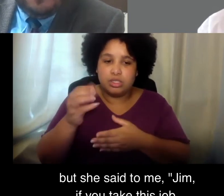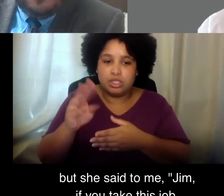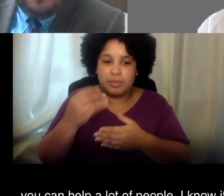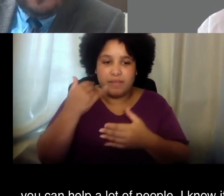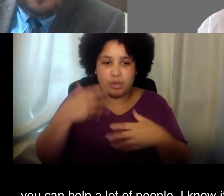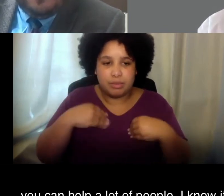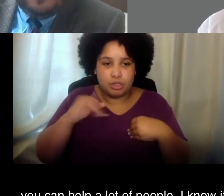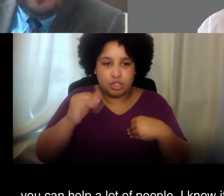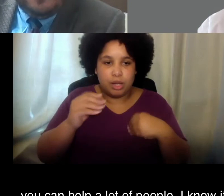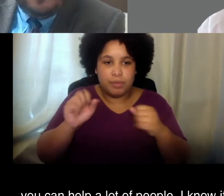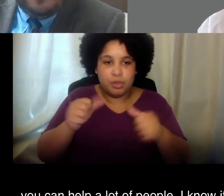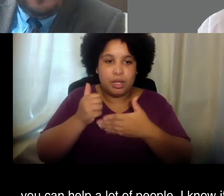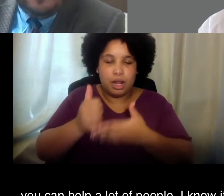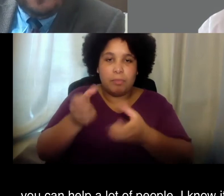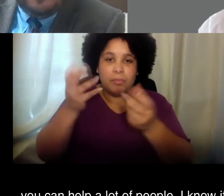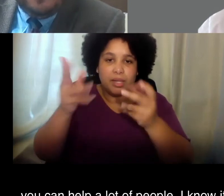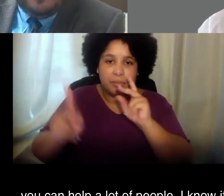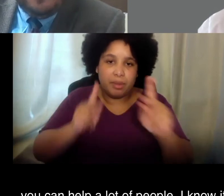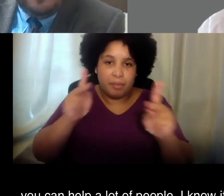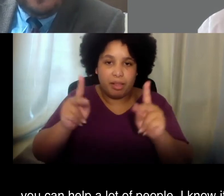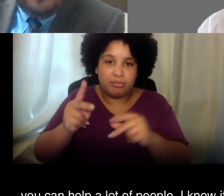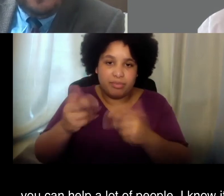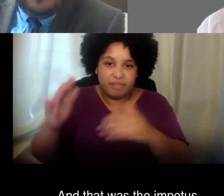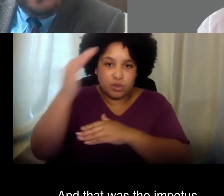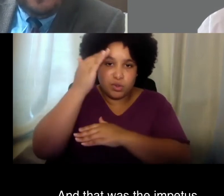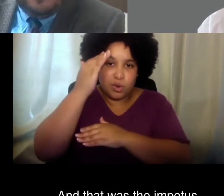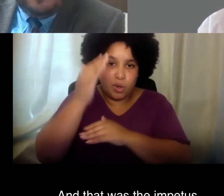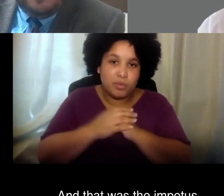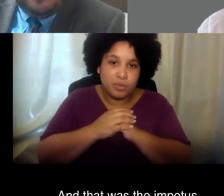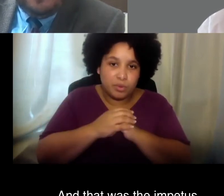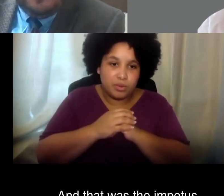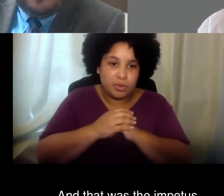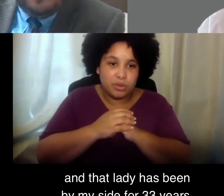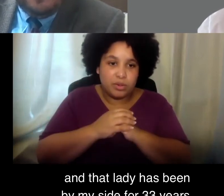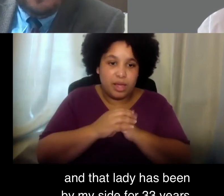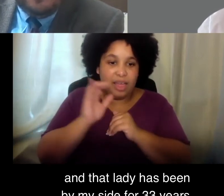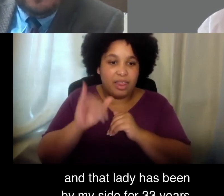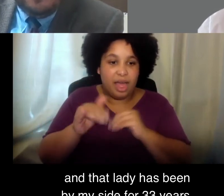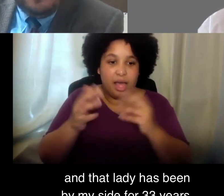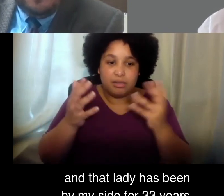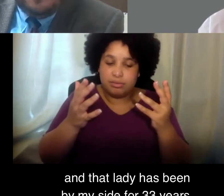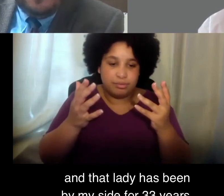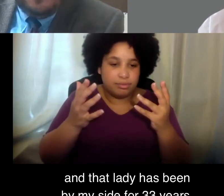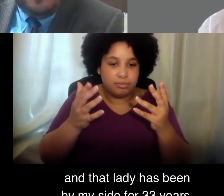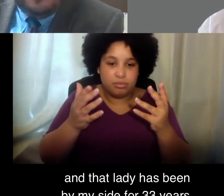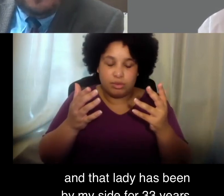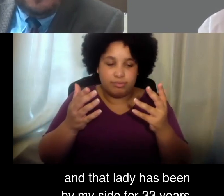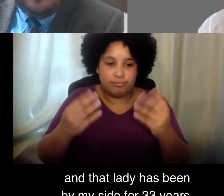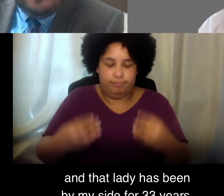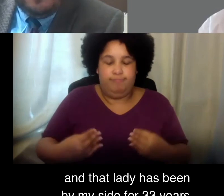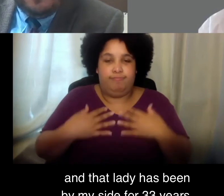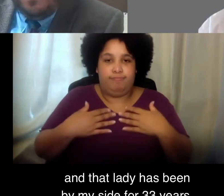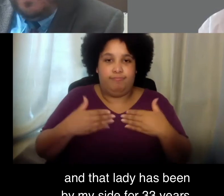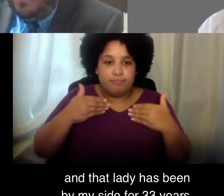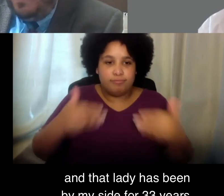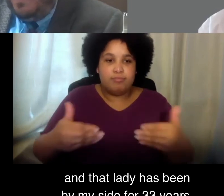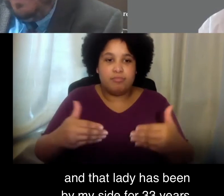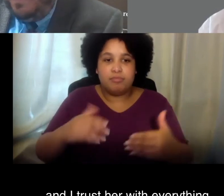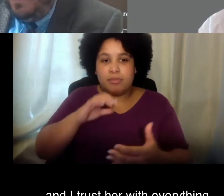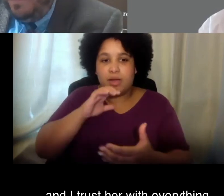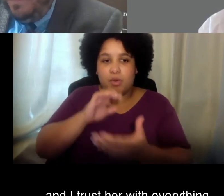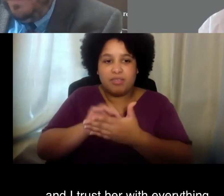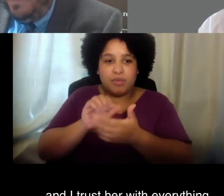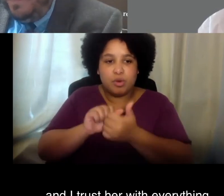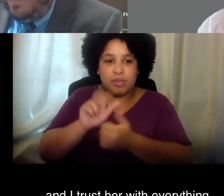this job, you could help a lot of people. I know it. And that was the impetus. And that lady's been by my side for 33 years,